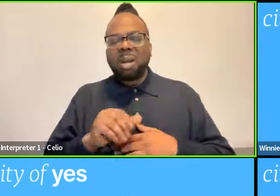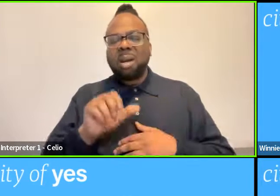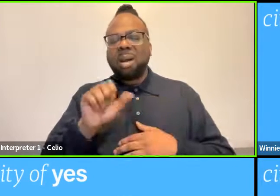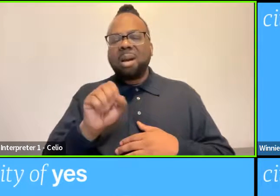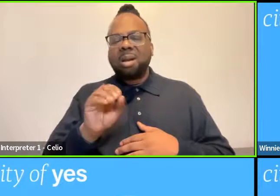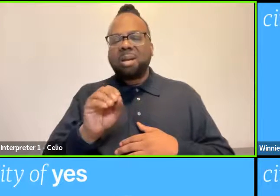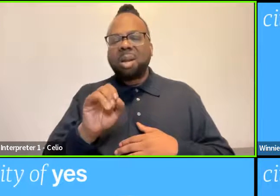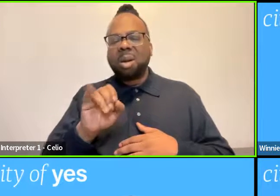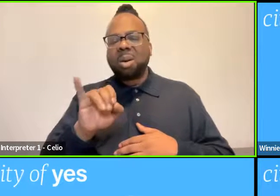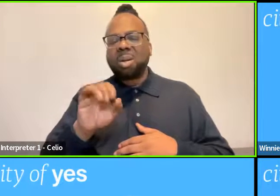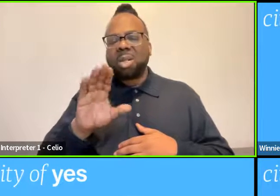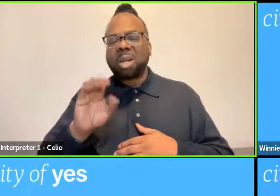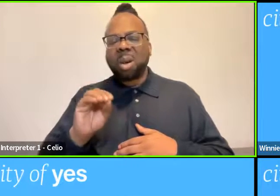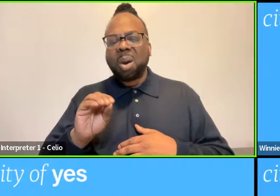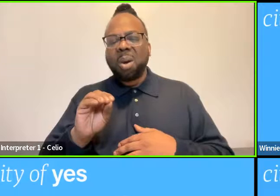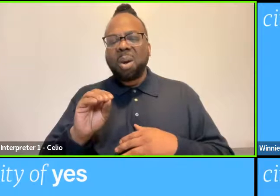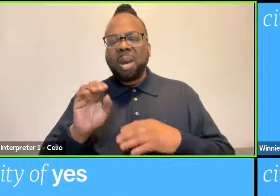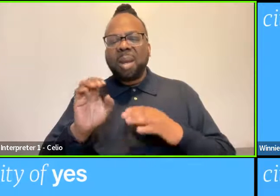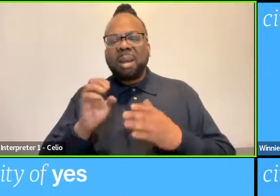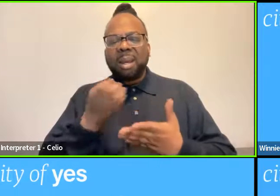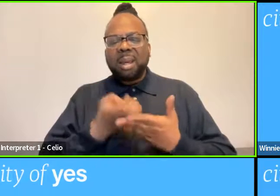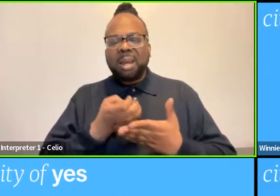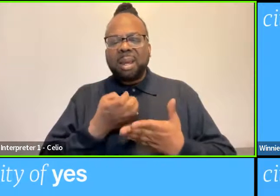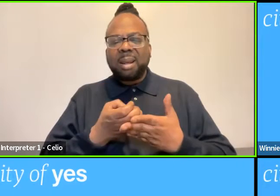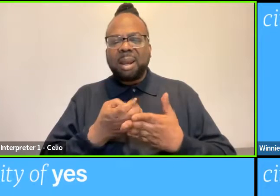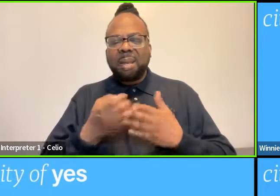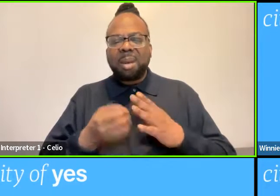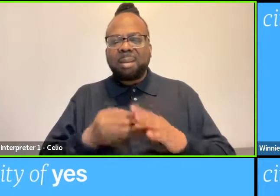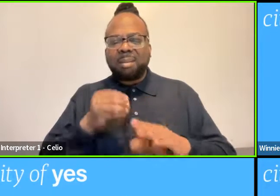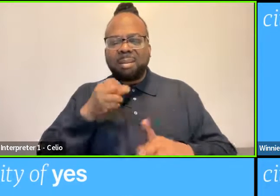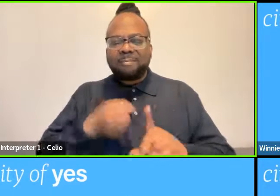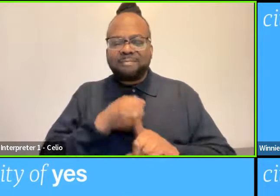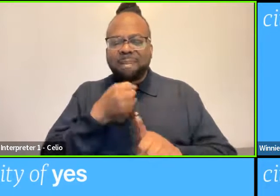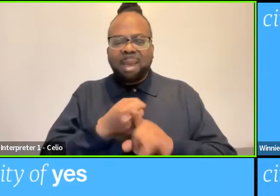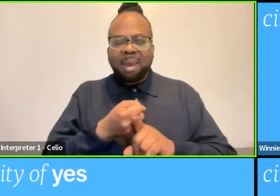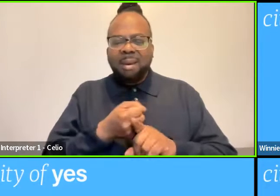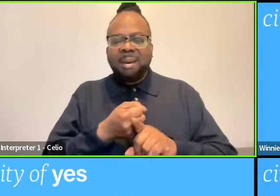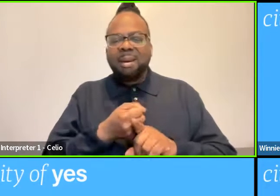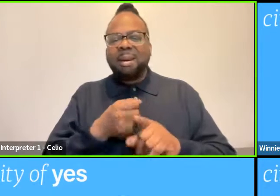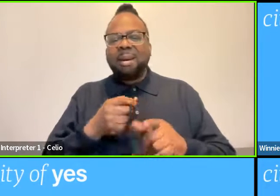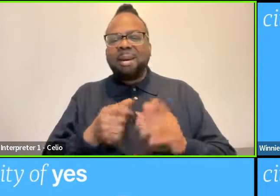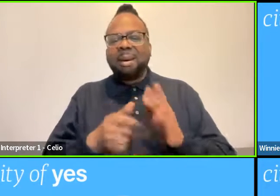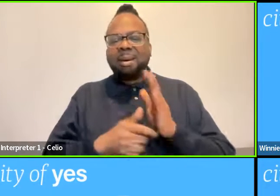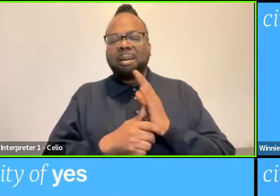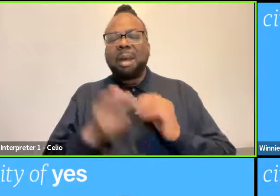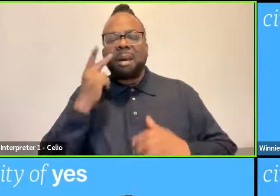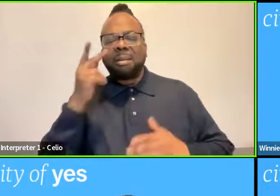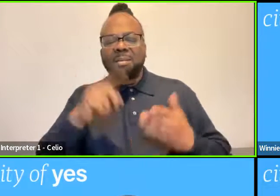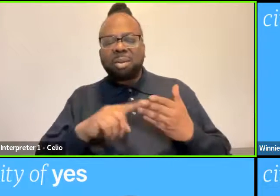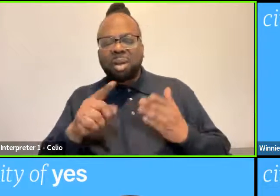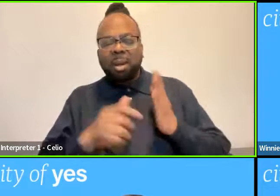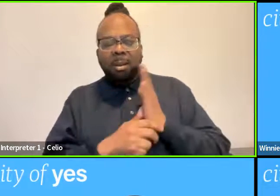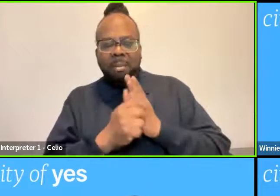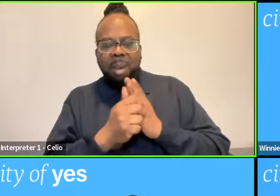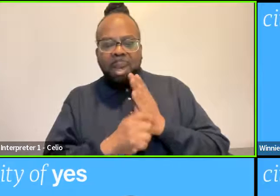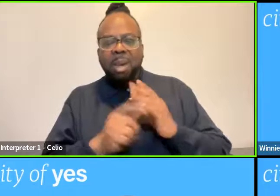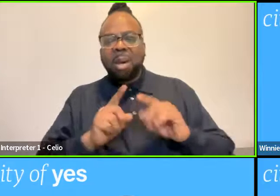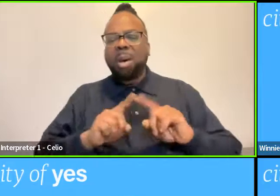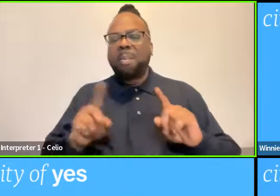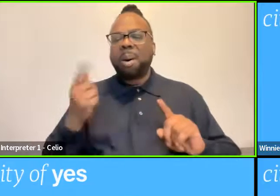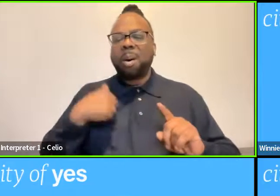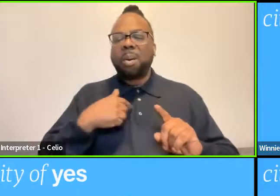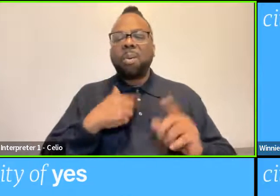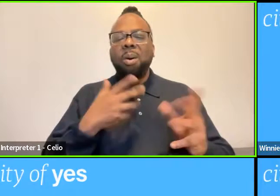socioeconomic impacts. You can look up the list in the Seeker technical manual. But we are looking